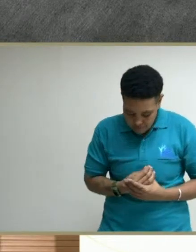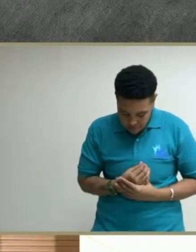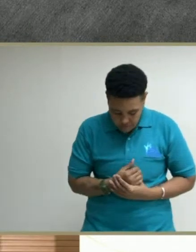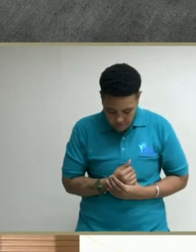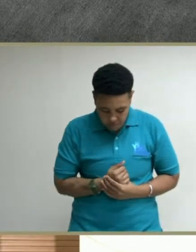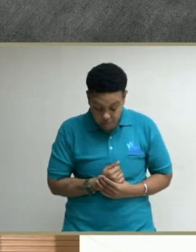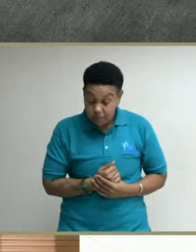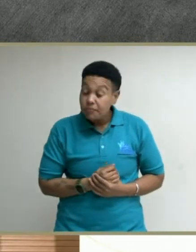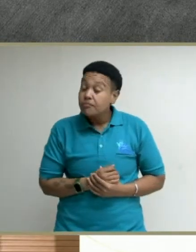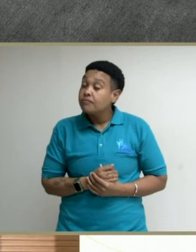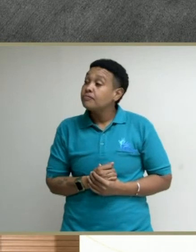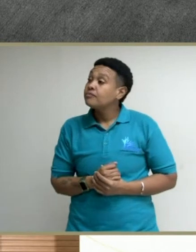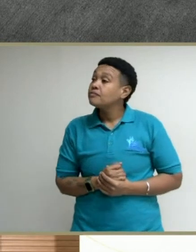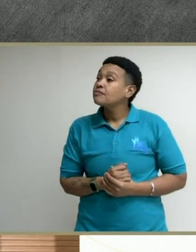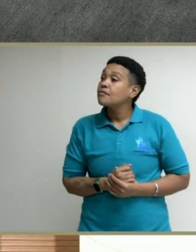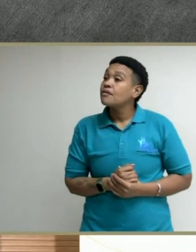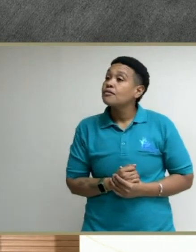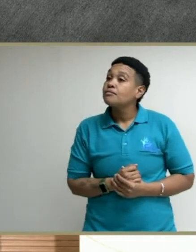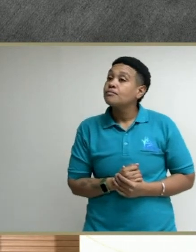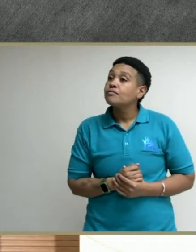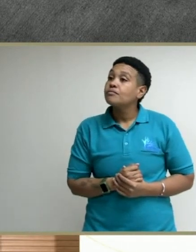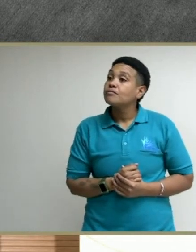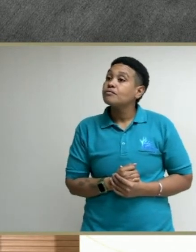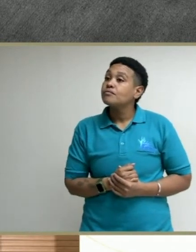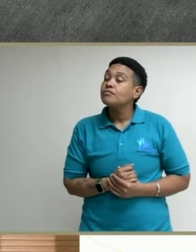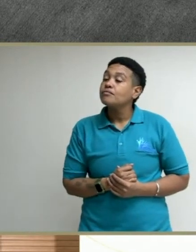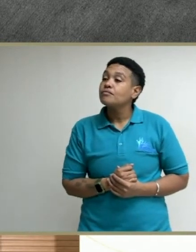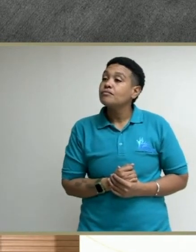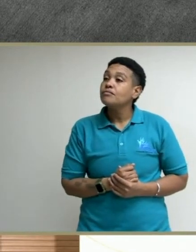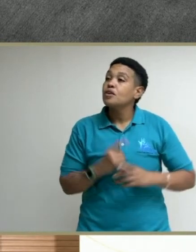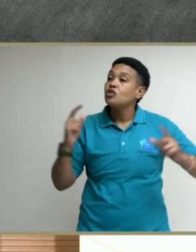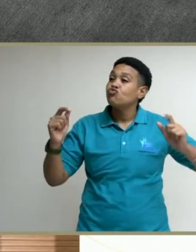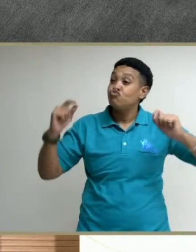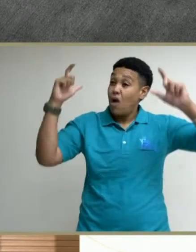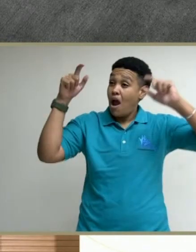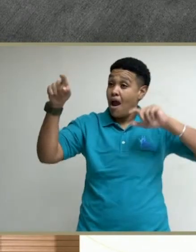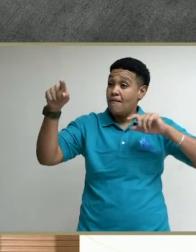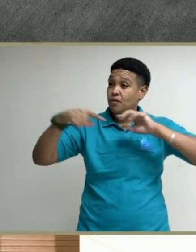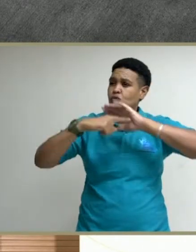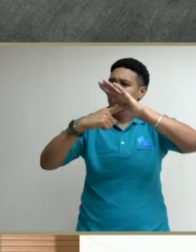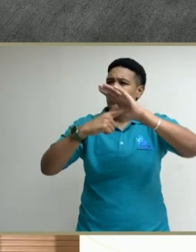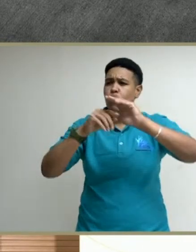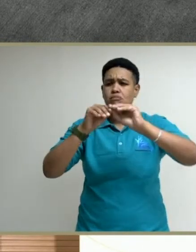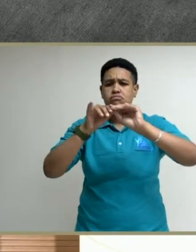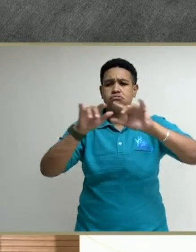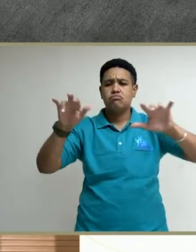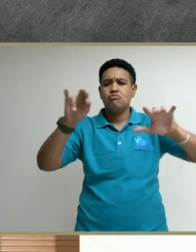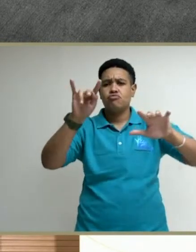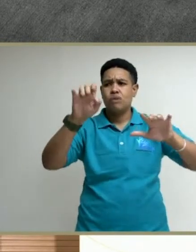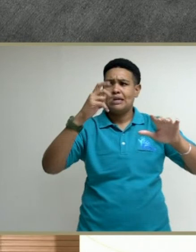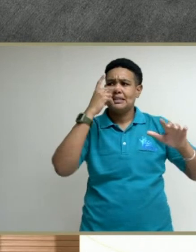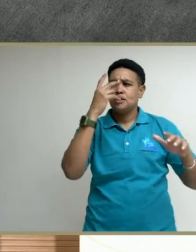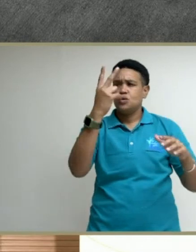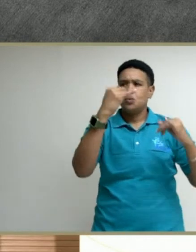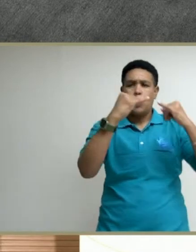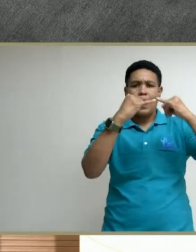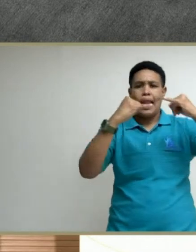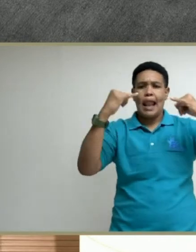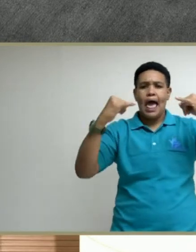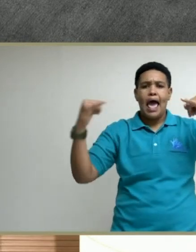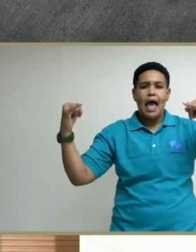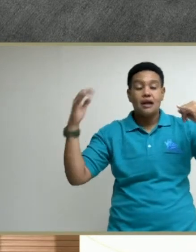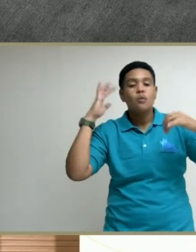And this is the graph that is on the screen now that shows the reproductive rate. And you will see two lines, because we